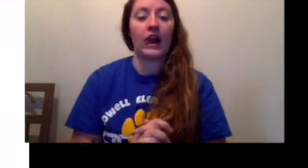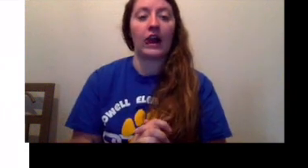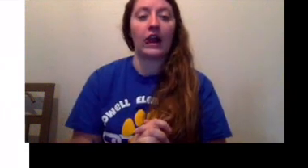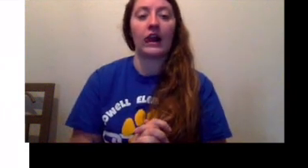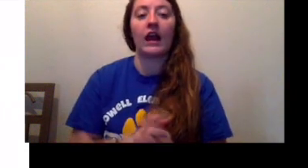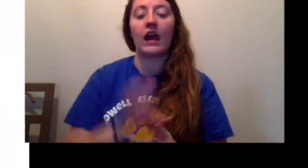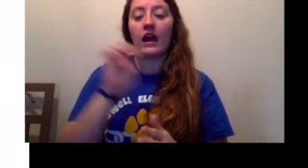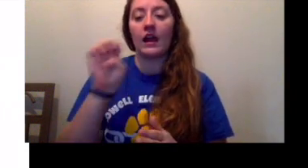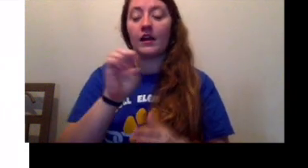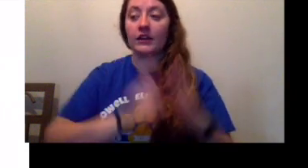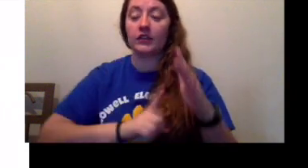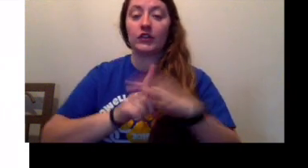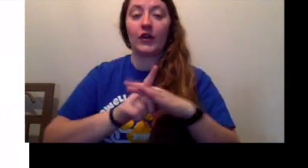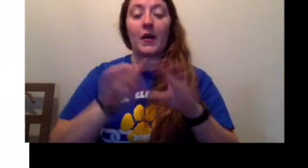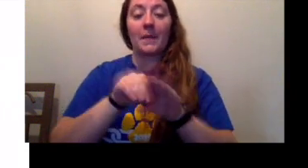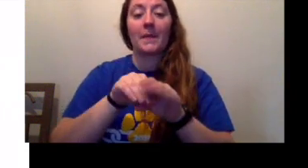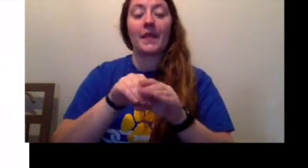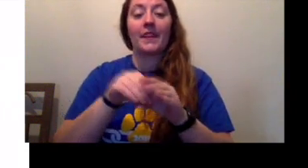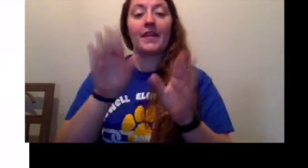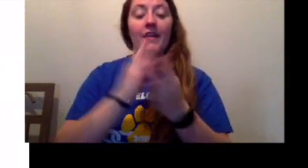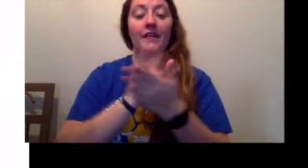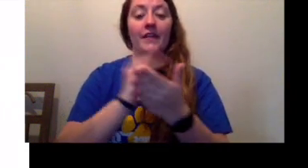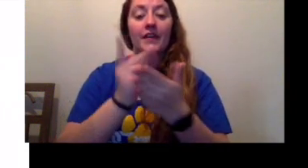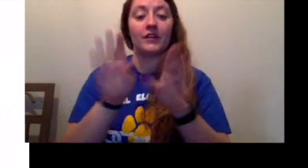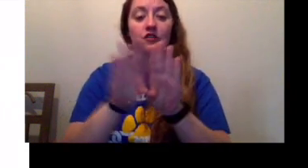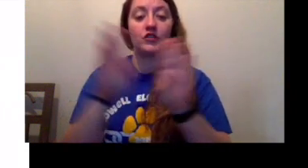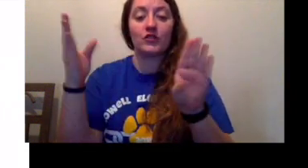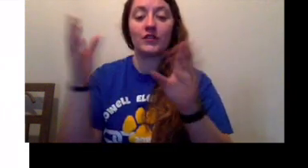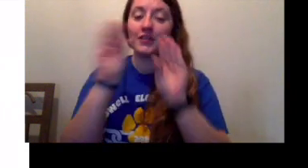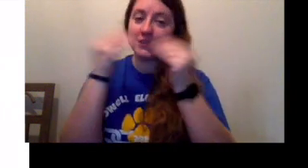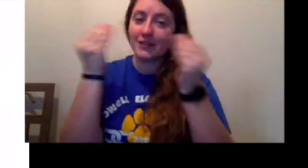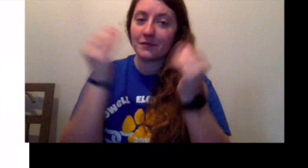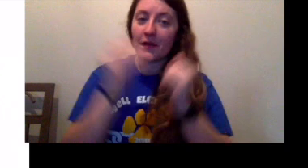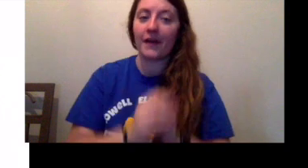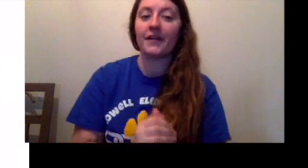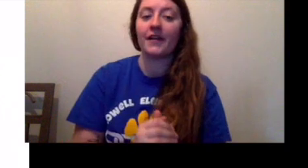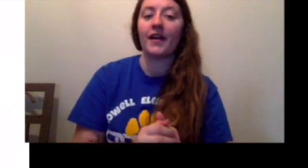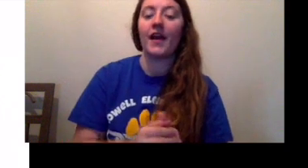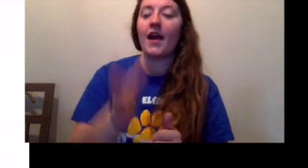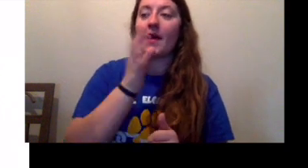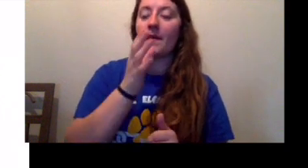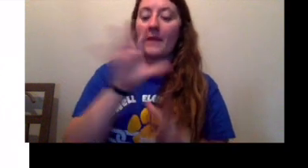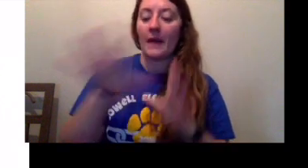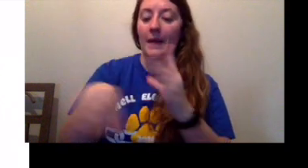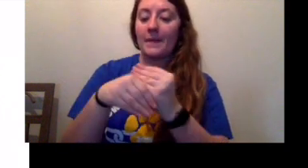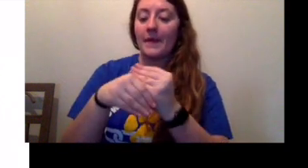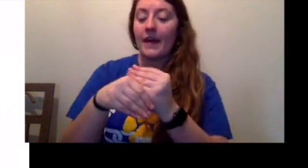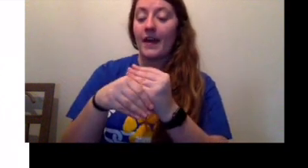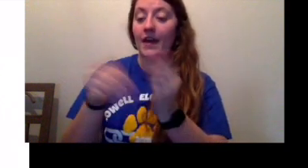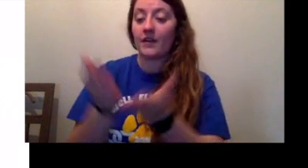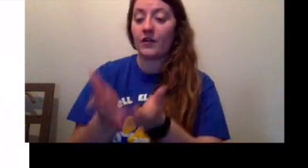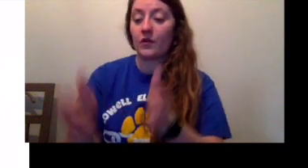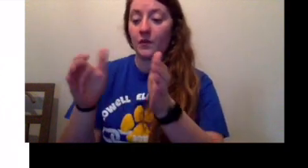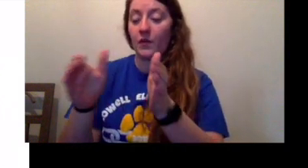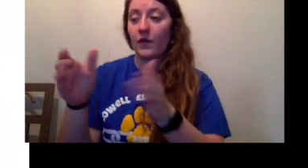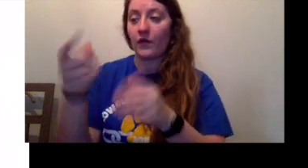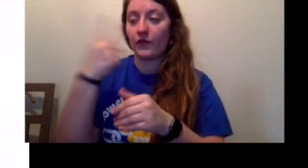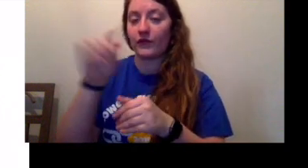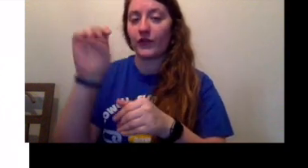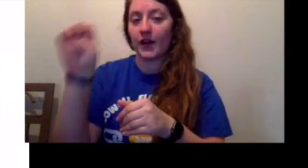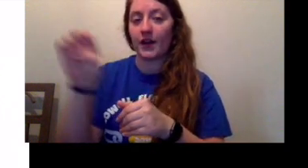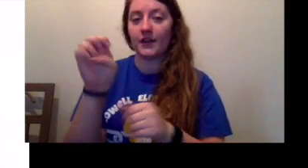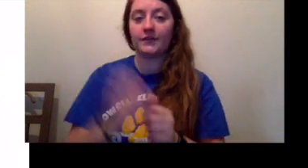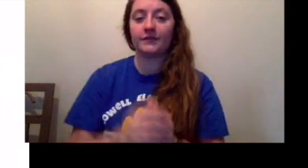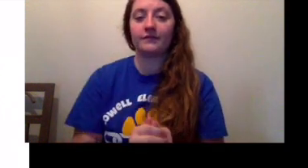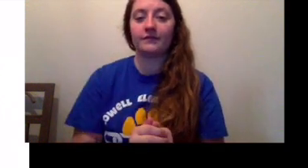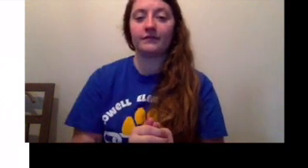doorway, smiling sleepily, and Mama put another flour bowl of steaming oatmeal on the old wooden table.